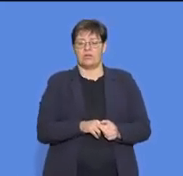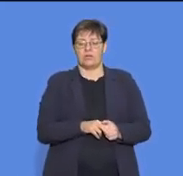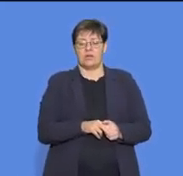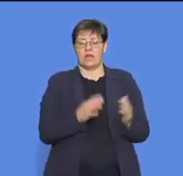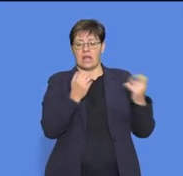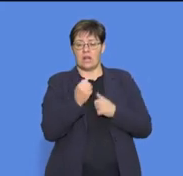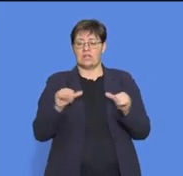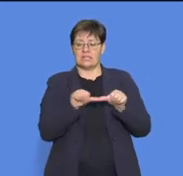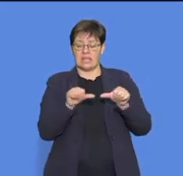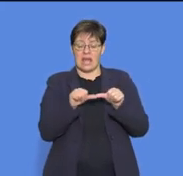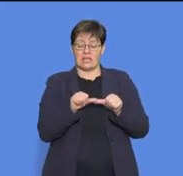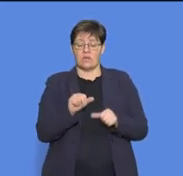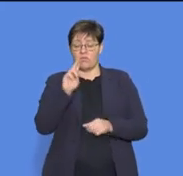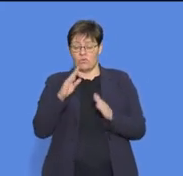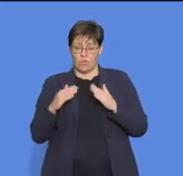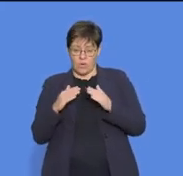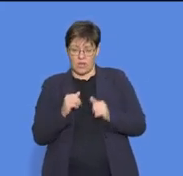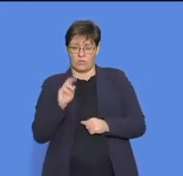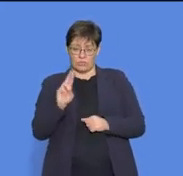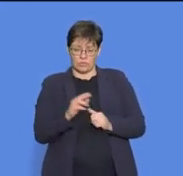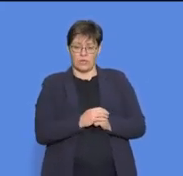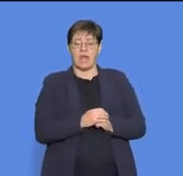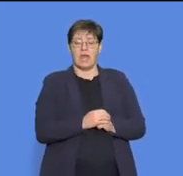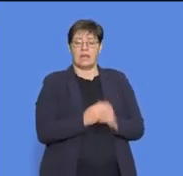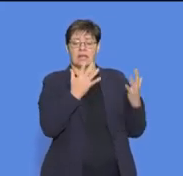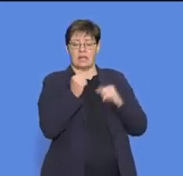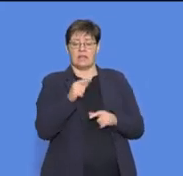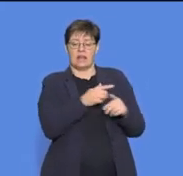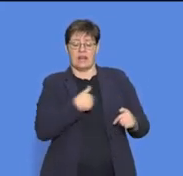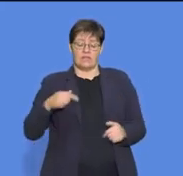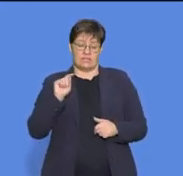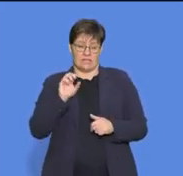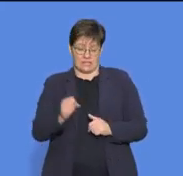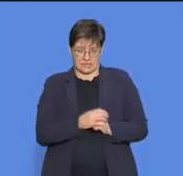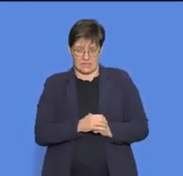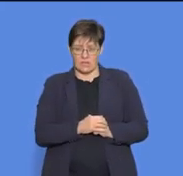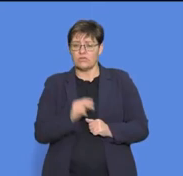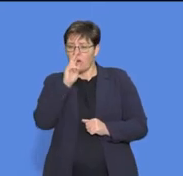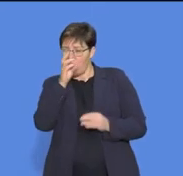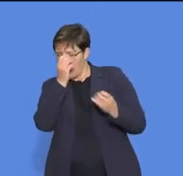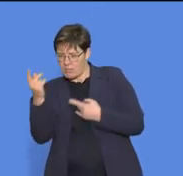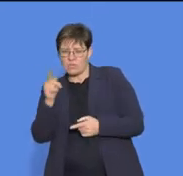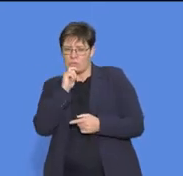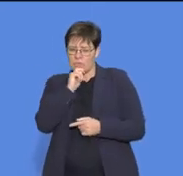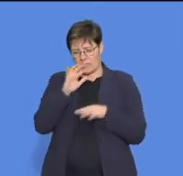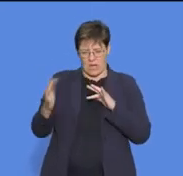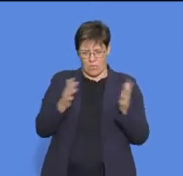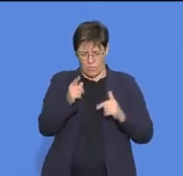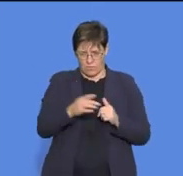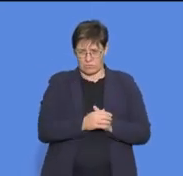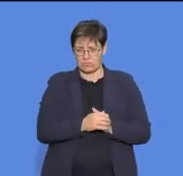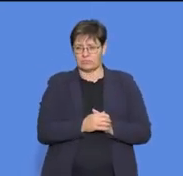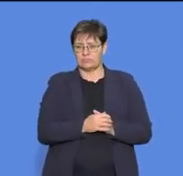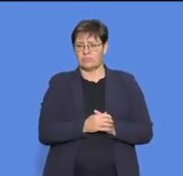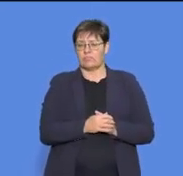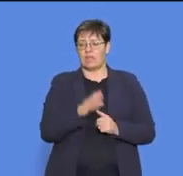TS. Before we begin, let's first examine our diagram and see what information is given and how we can